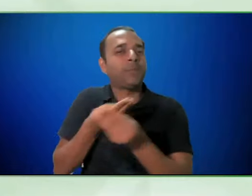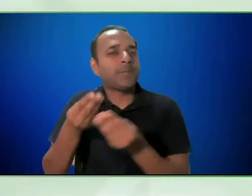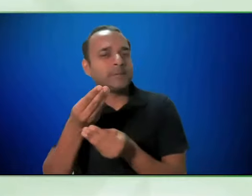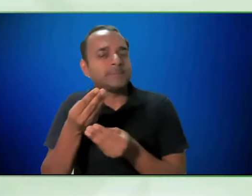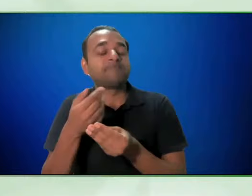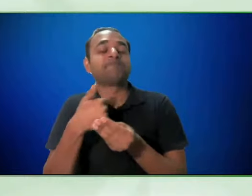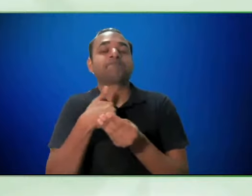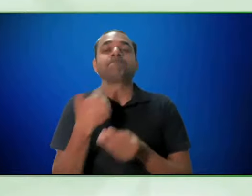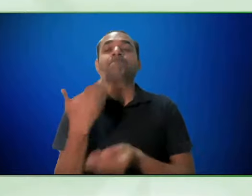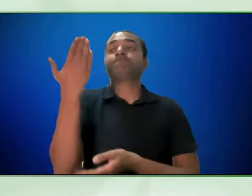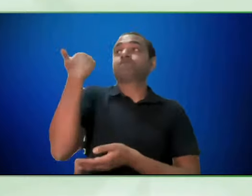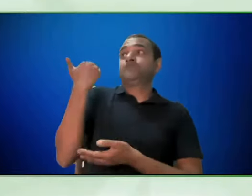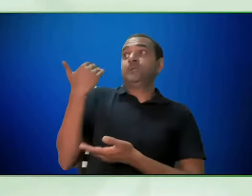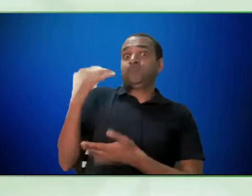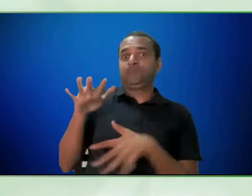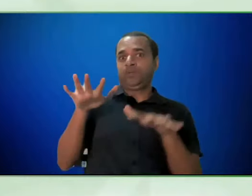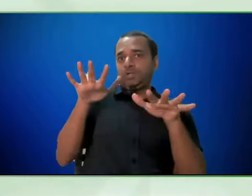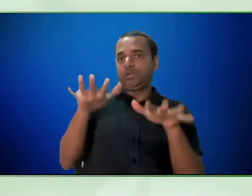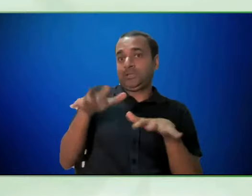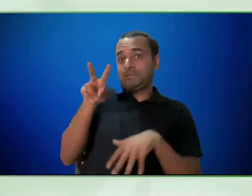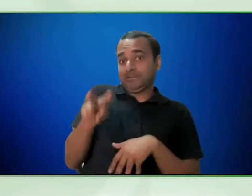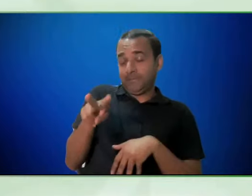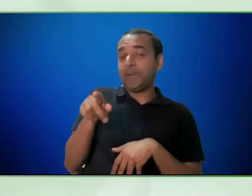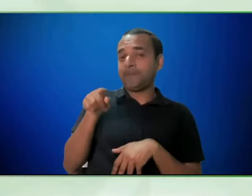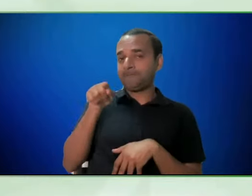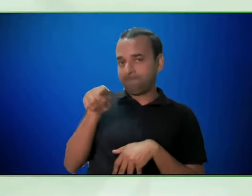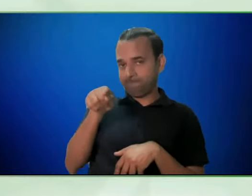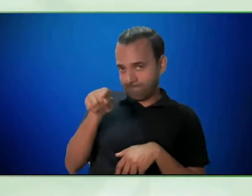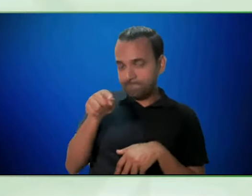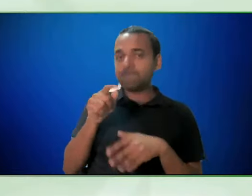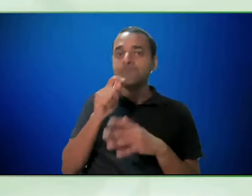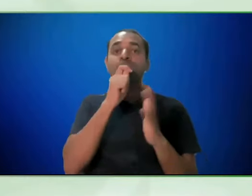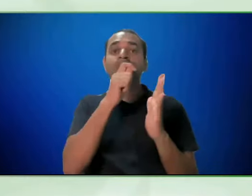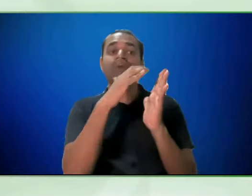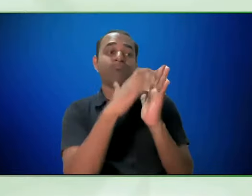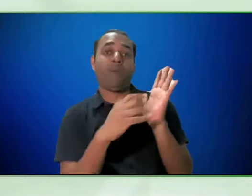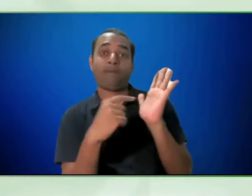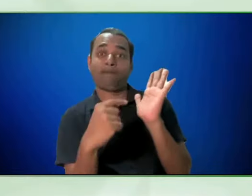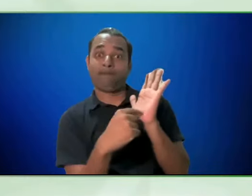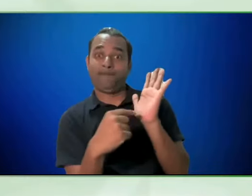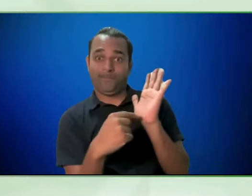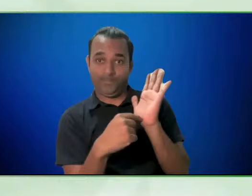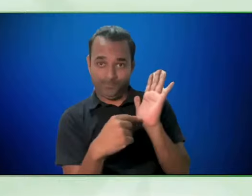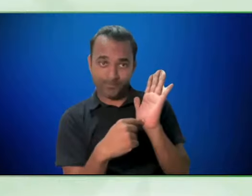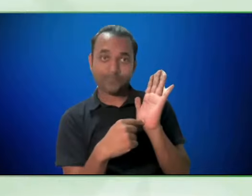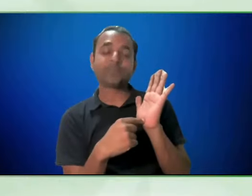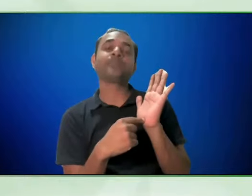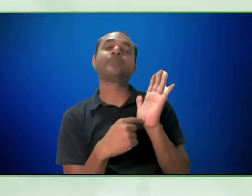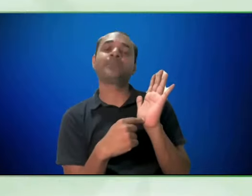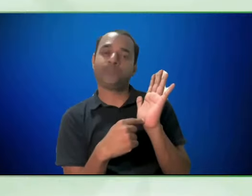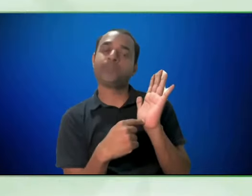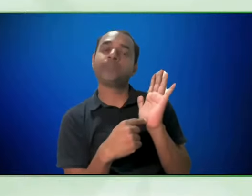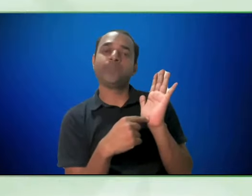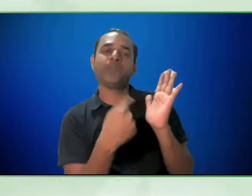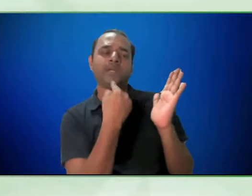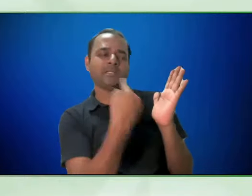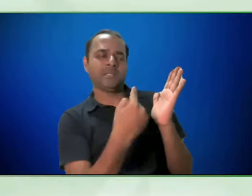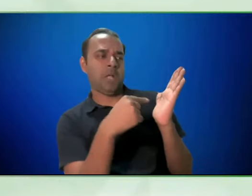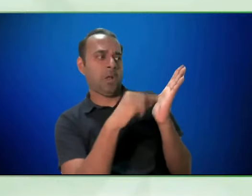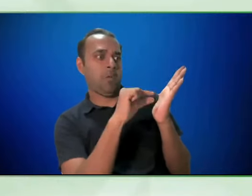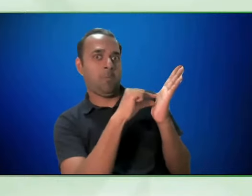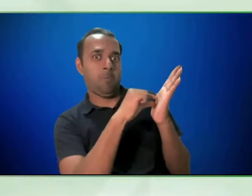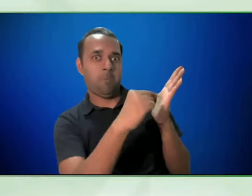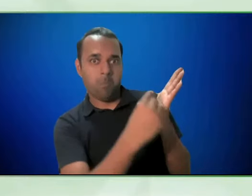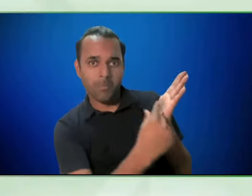the BUFDIA, which is a Norwegian directorate authority that which